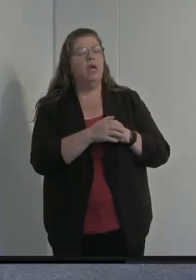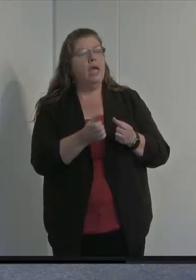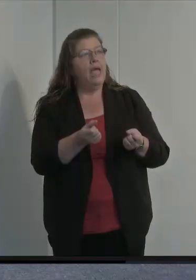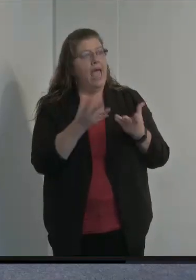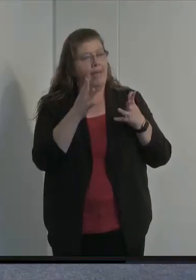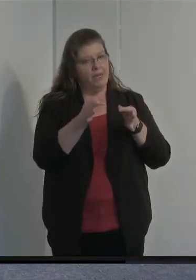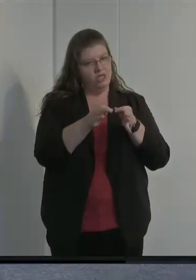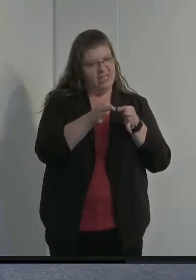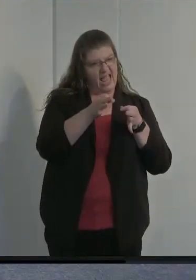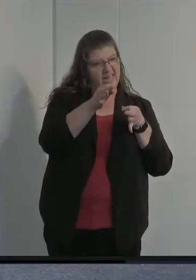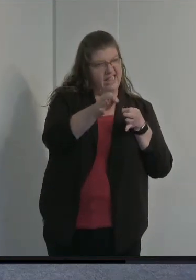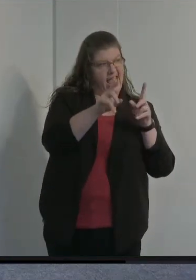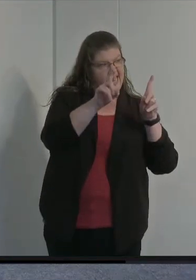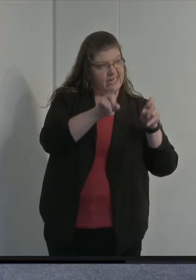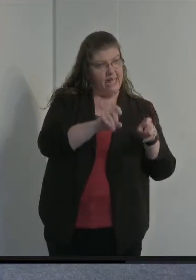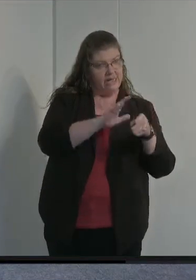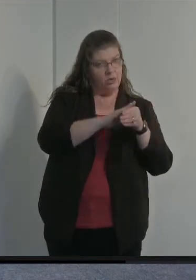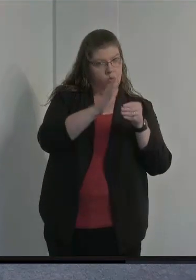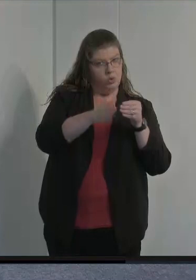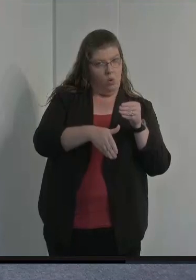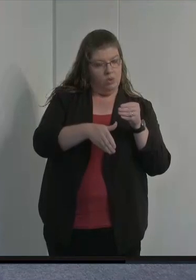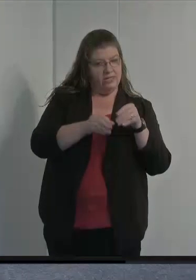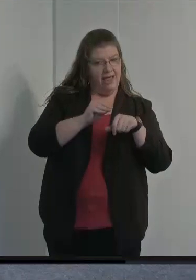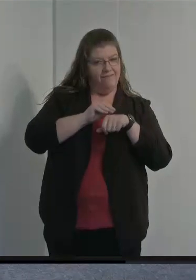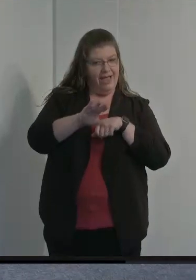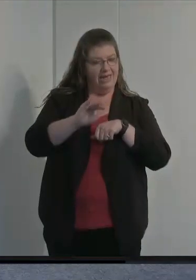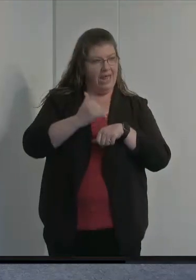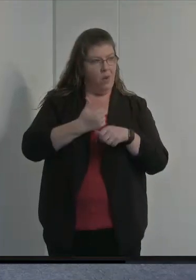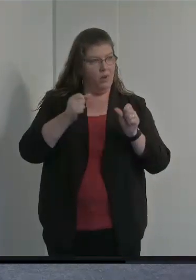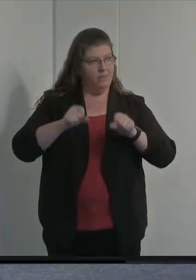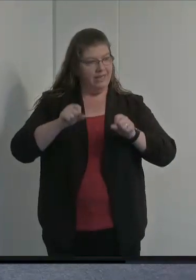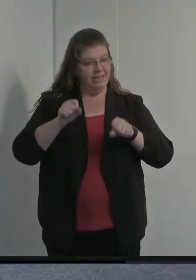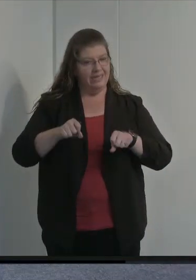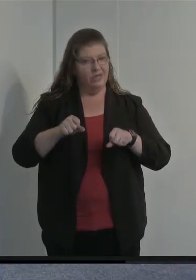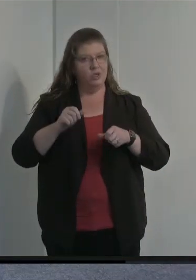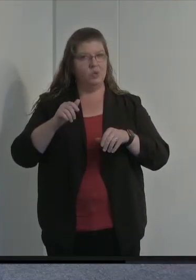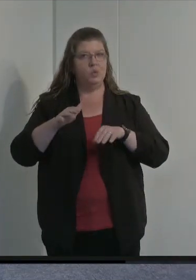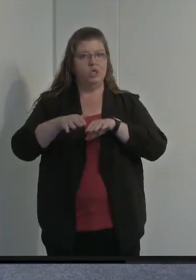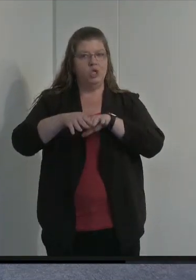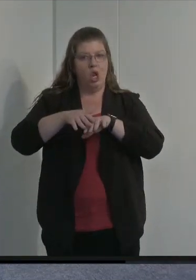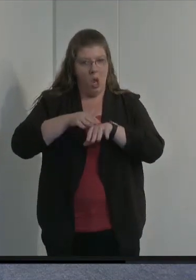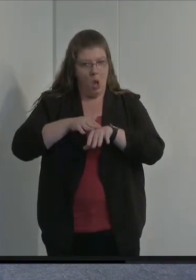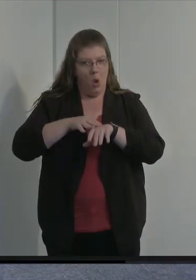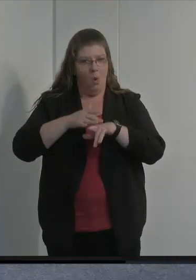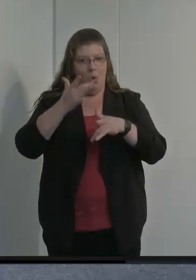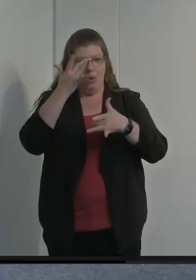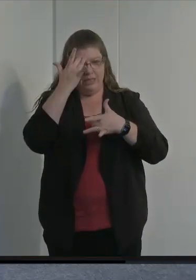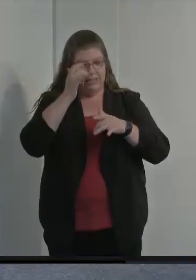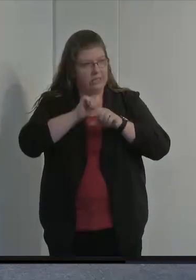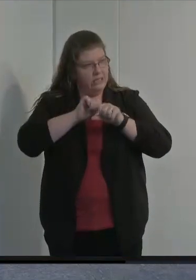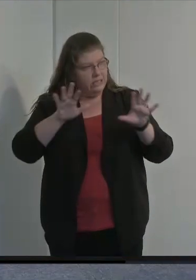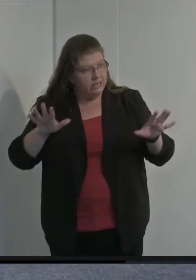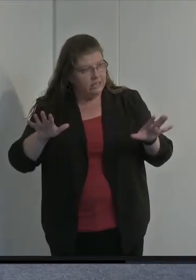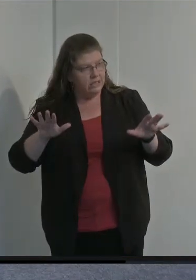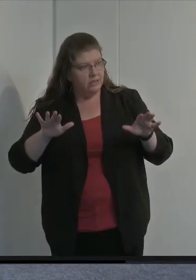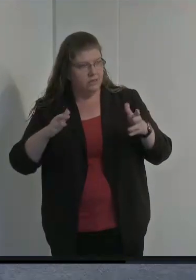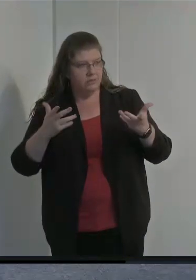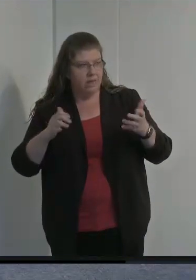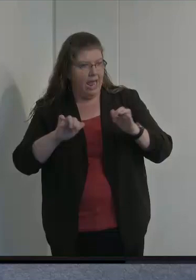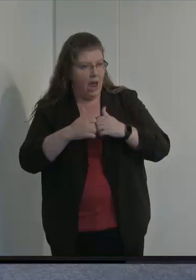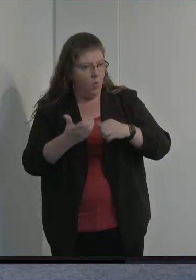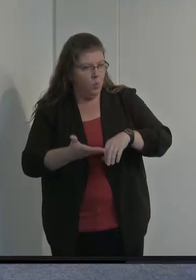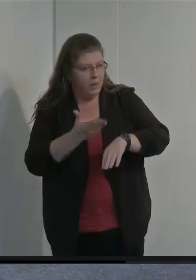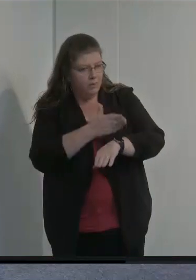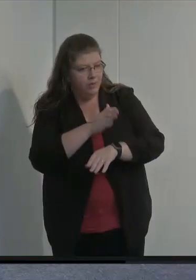those delays in testing and results affecting our ability to slow this disease? And where are we in terms of improving that